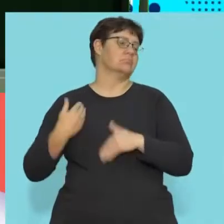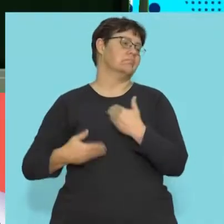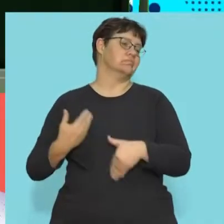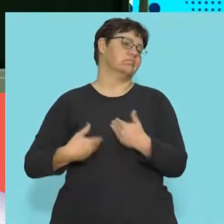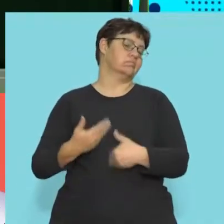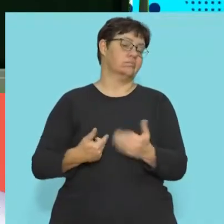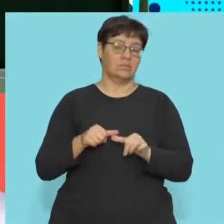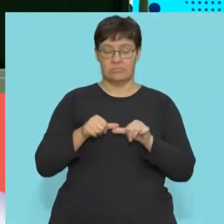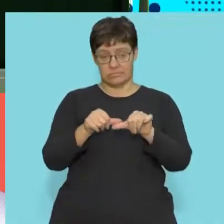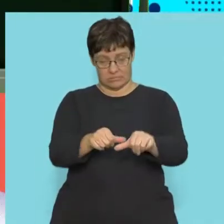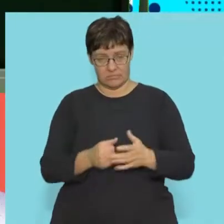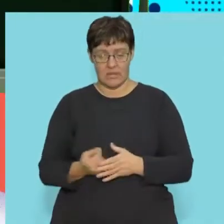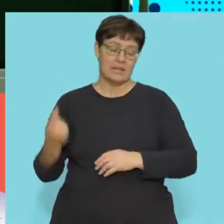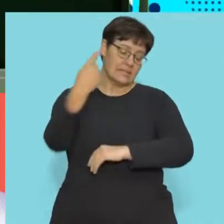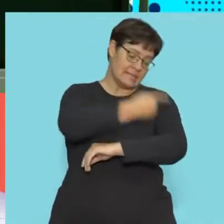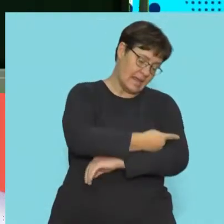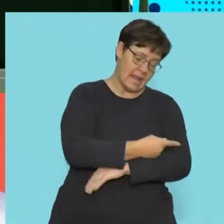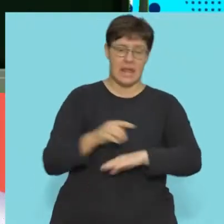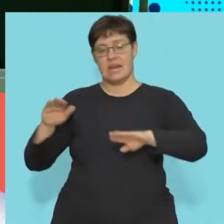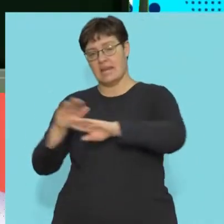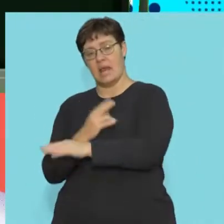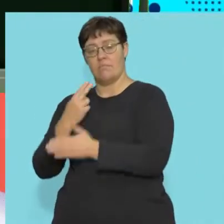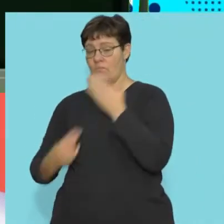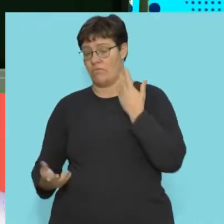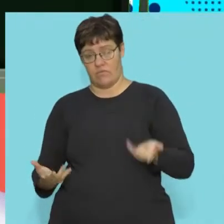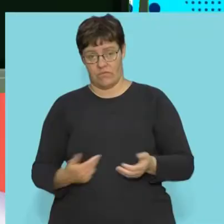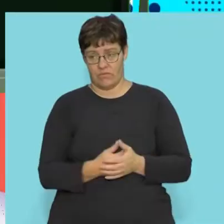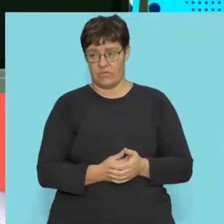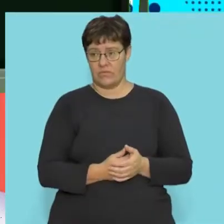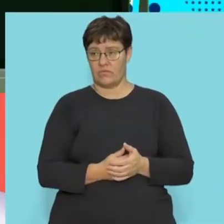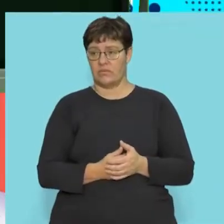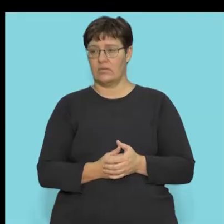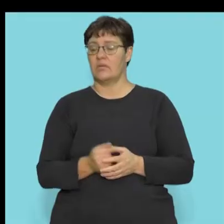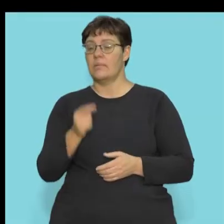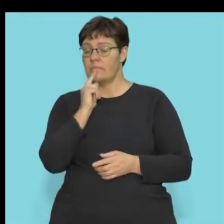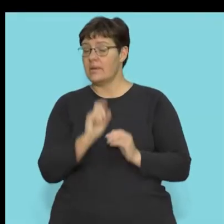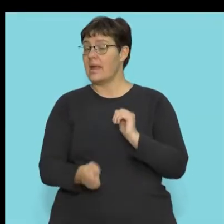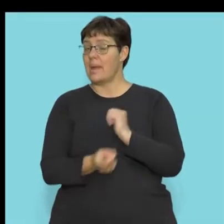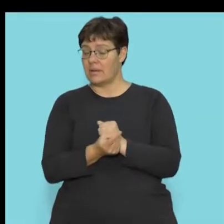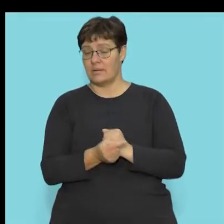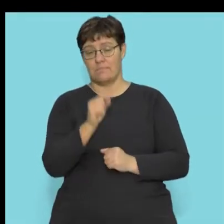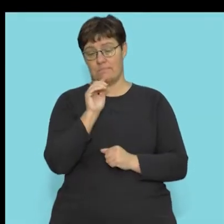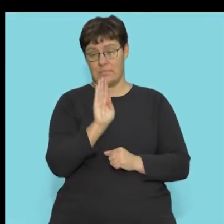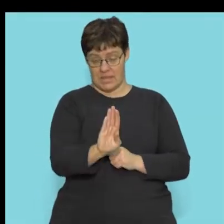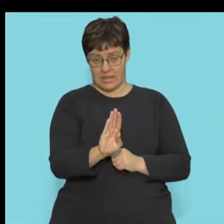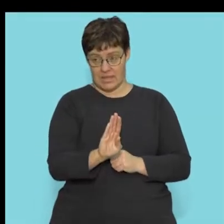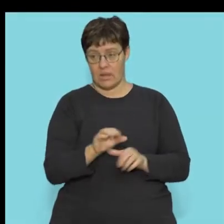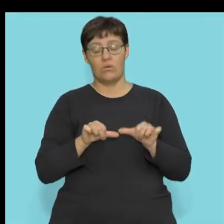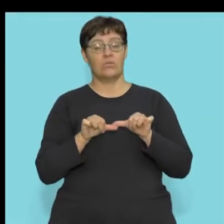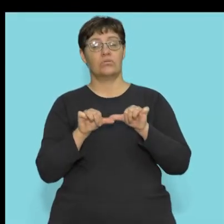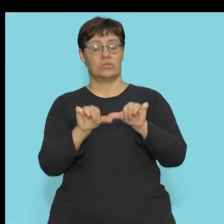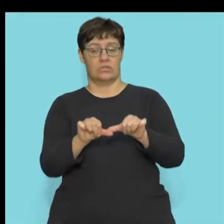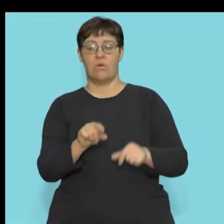continuously. And that means during the day and during the night. So this will take place continuously as